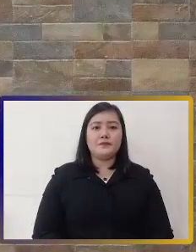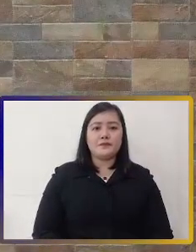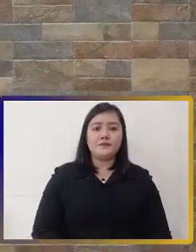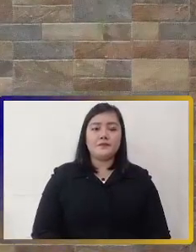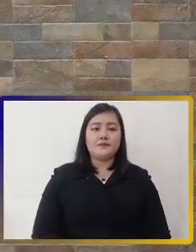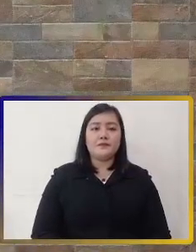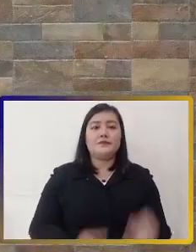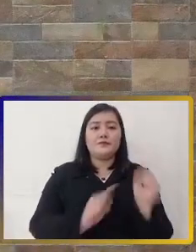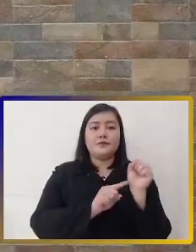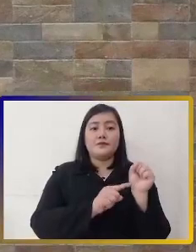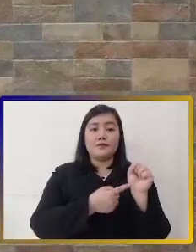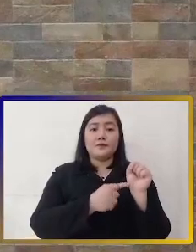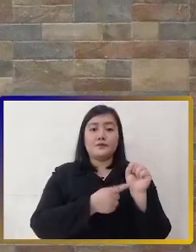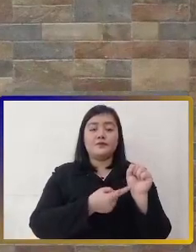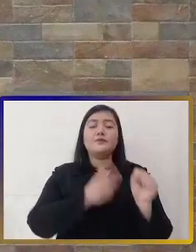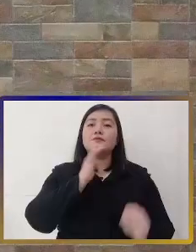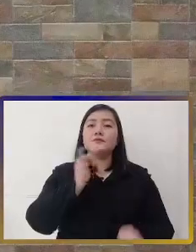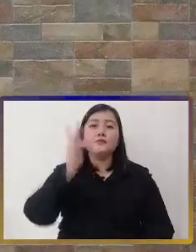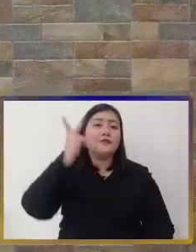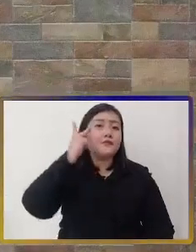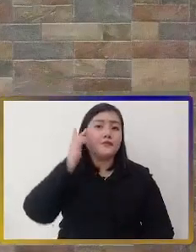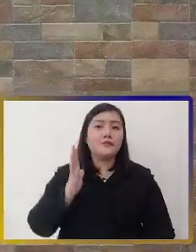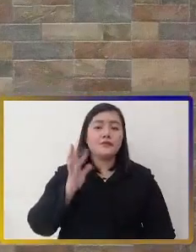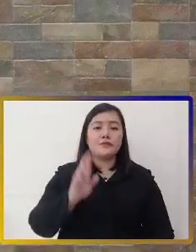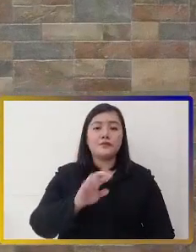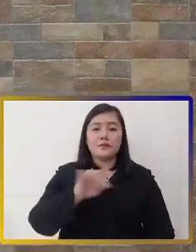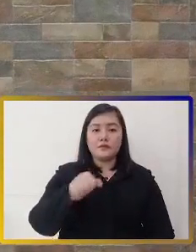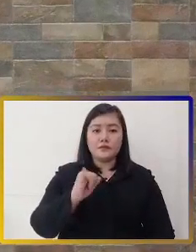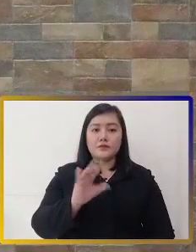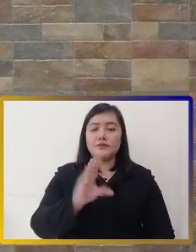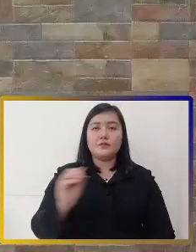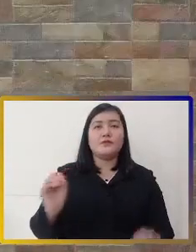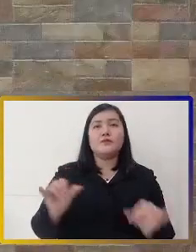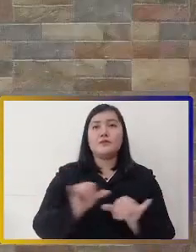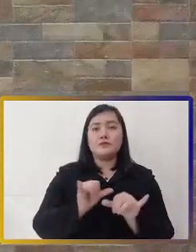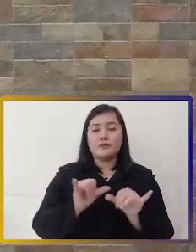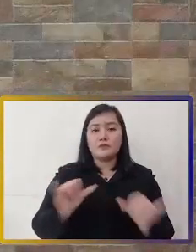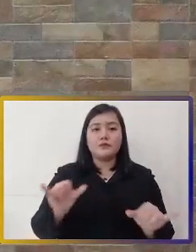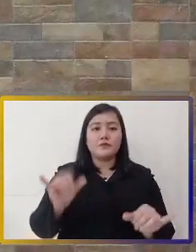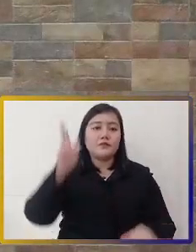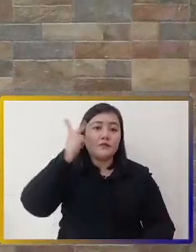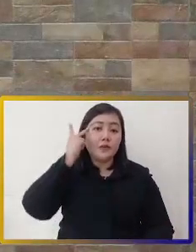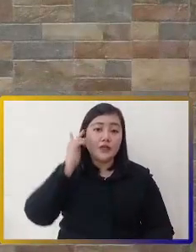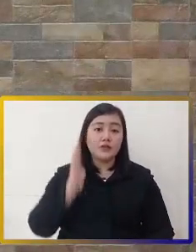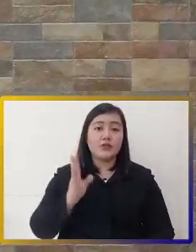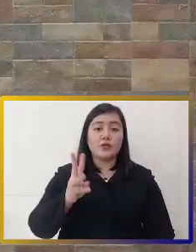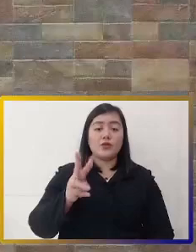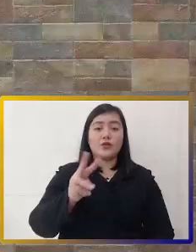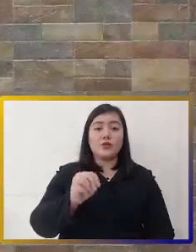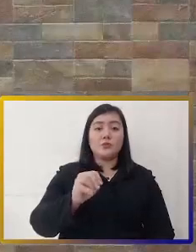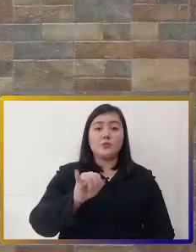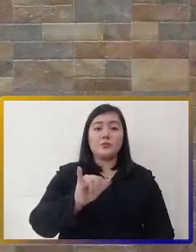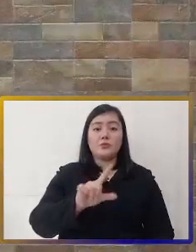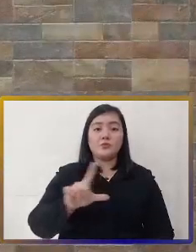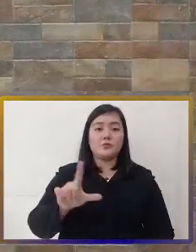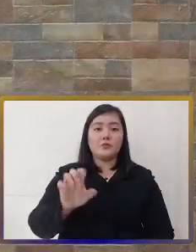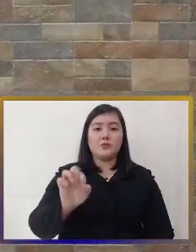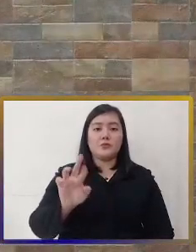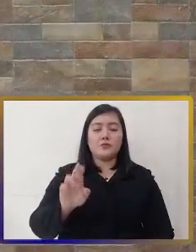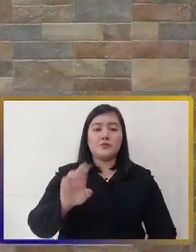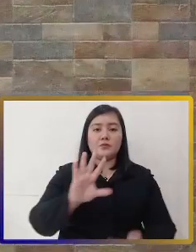RJ, and then we are blessed to have Pastor Miller as well to share to us a teaching